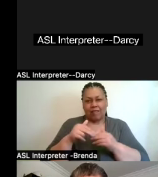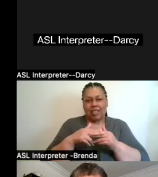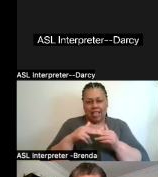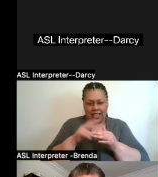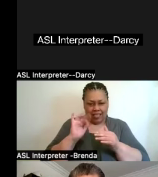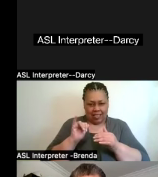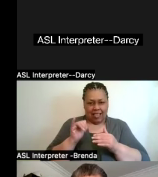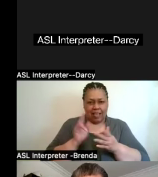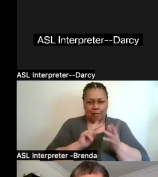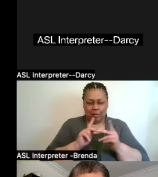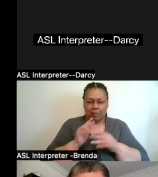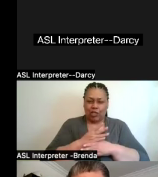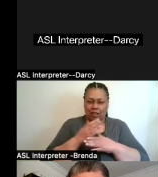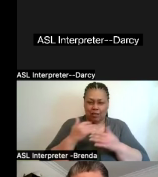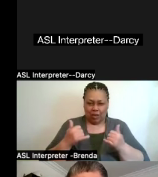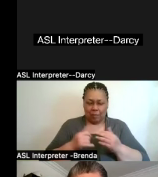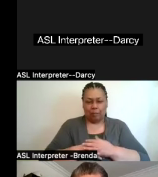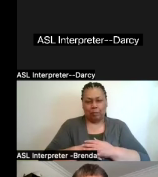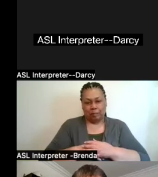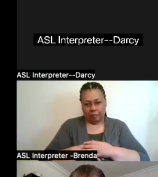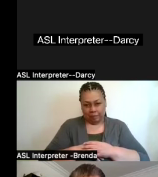And then